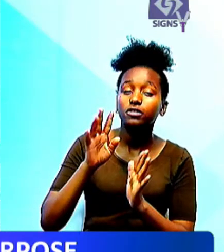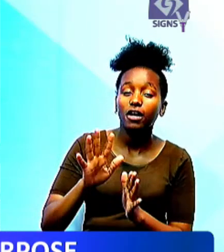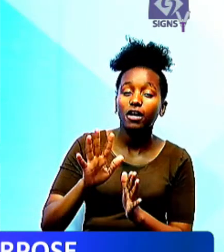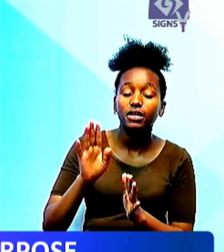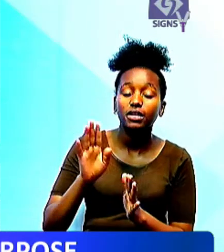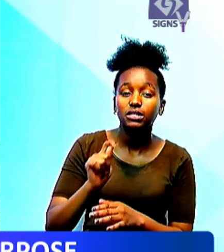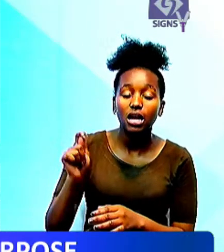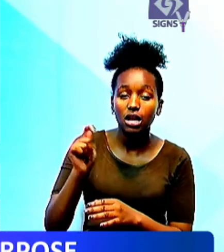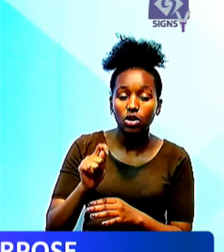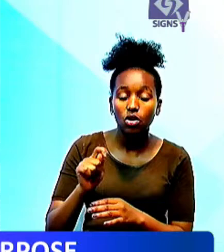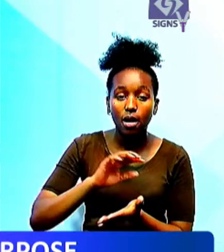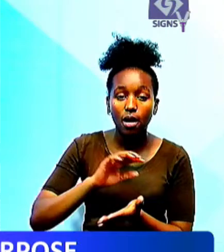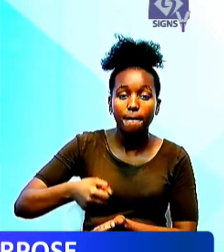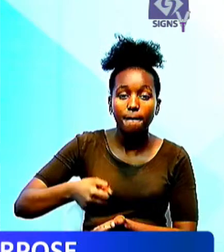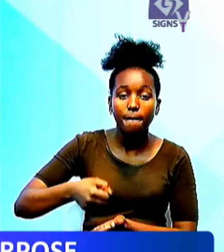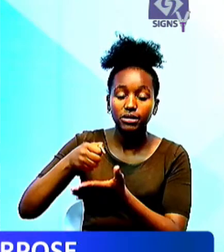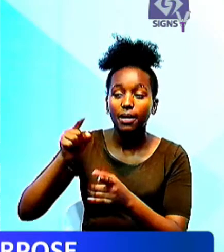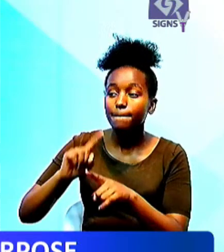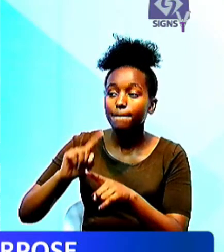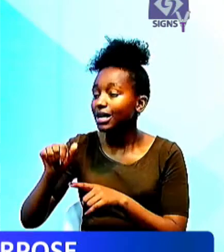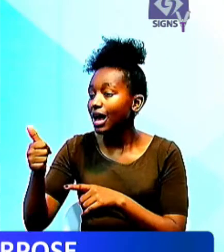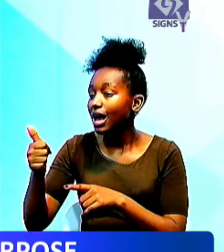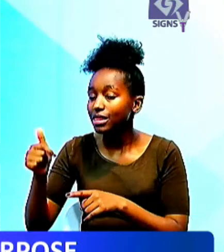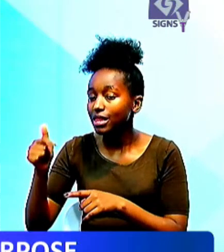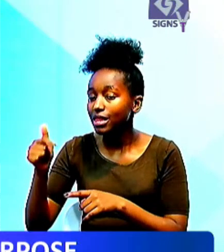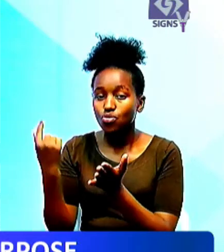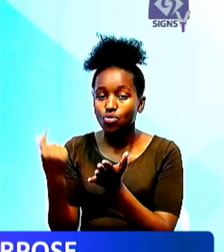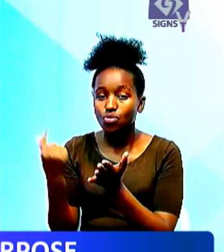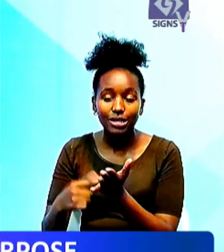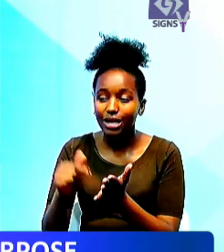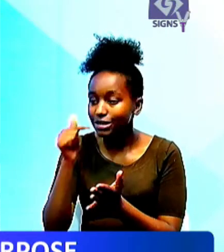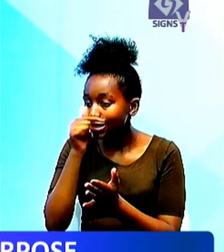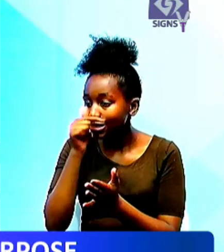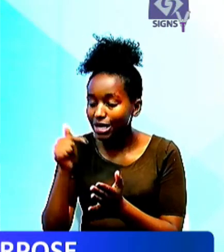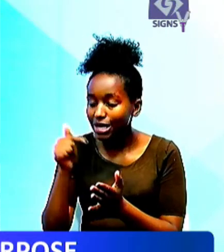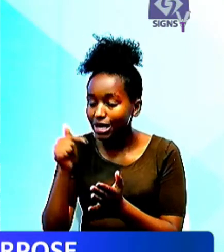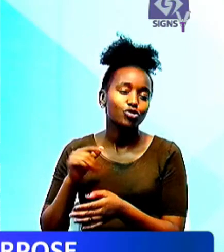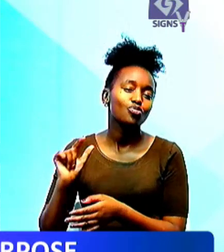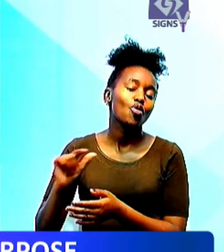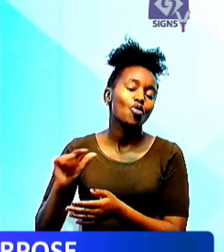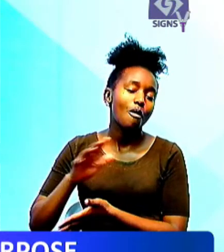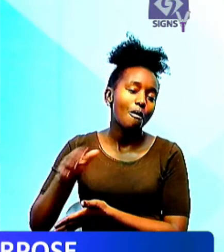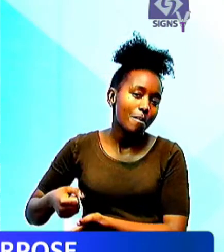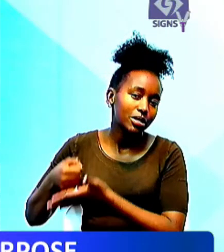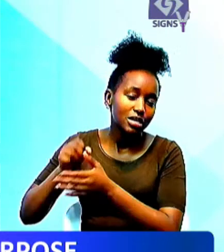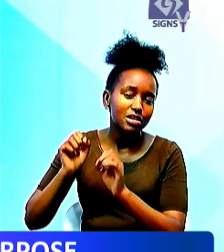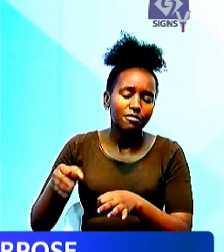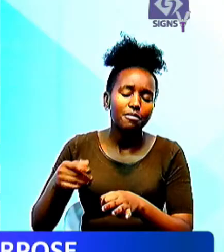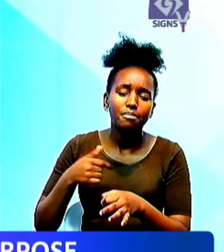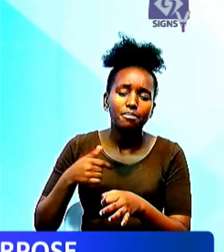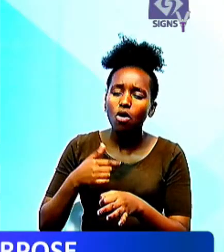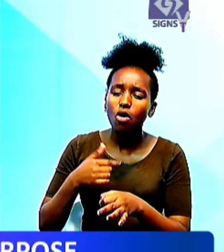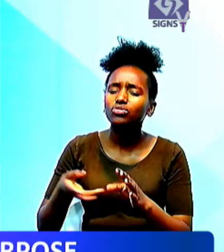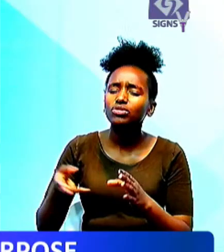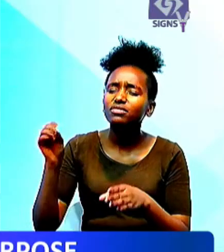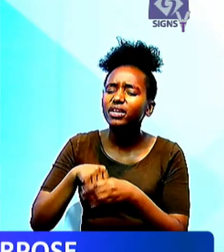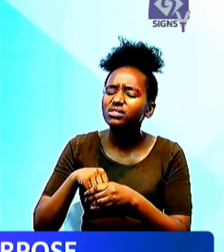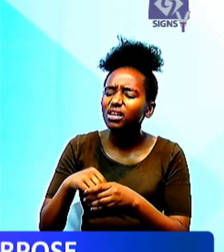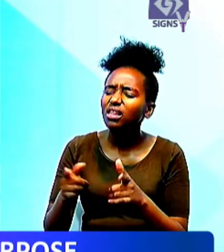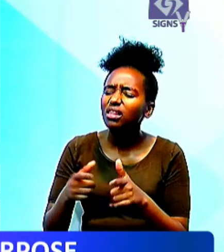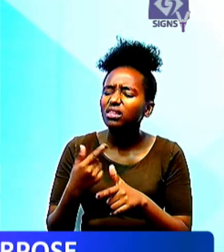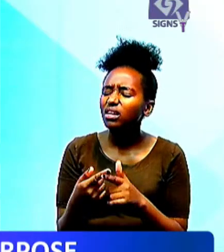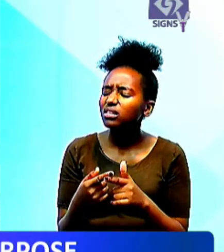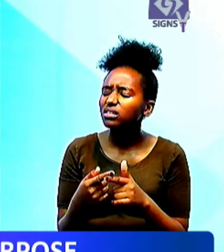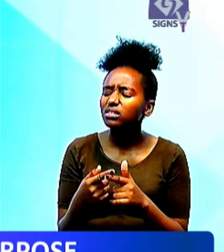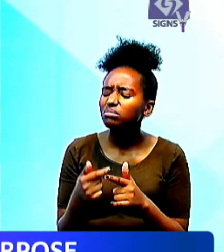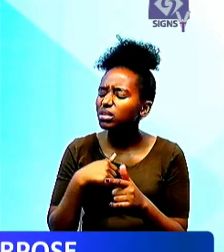and Tanzania that are sort of lacking behind. Then if I'm thinking of investing, I'm Kenyan, but you're telling me to go to Uganda, and then I look at you and I'm